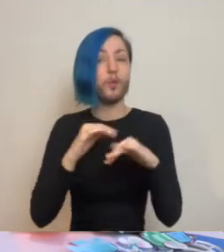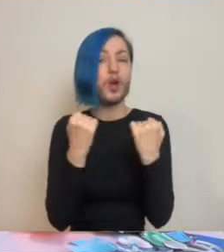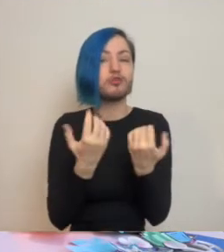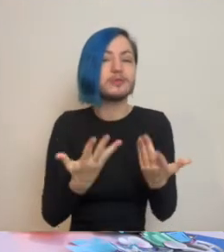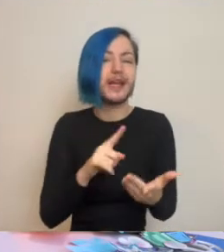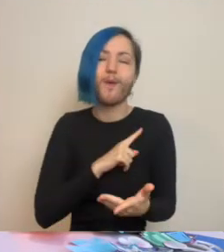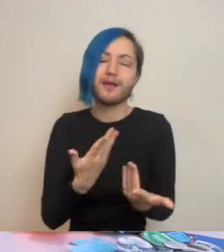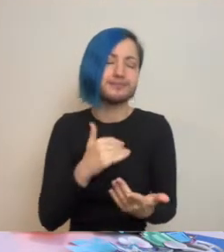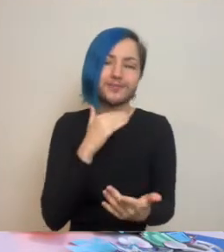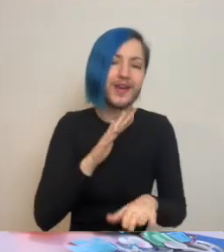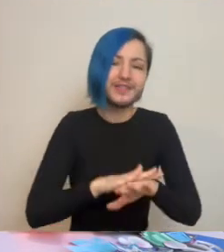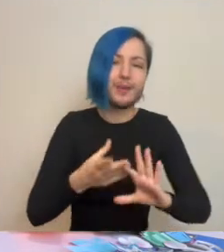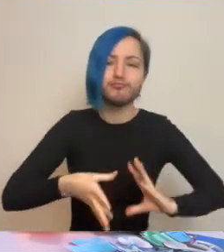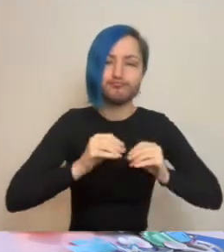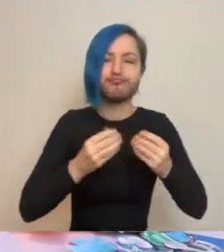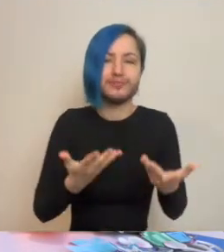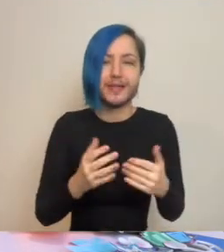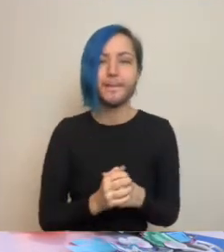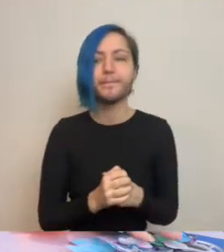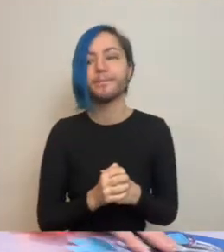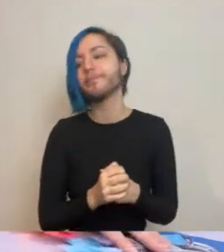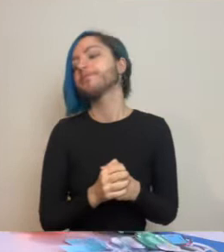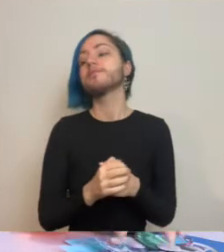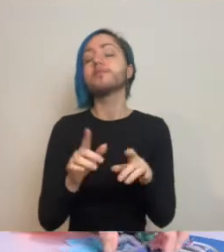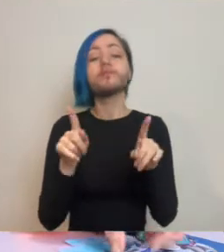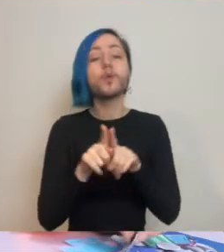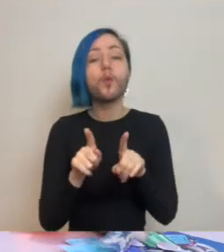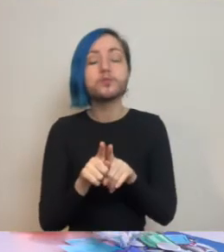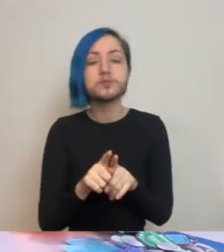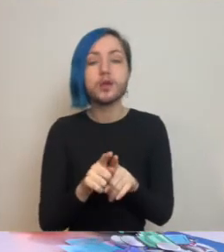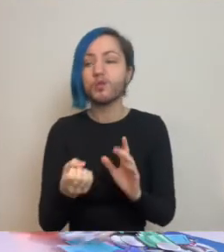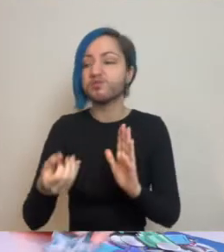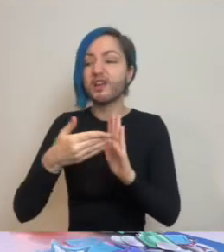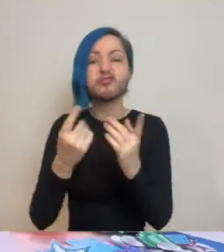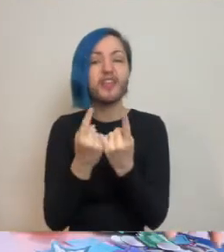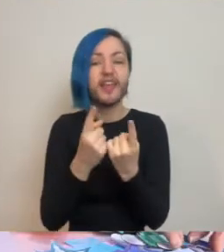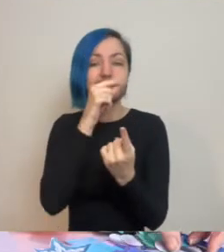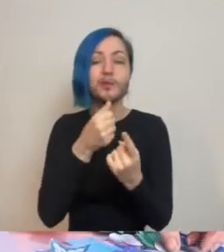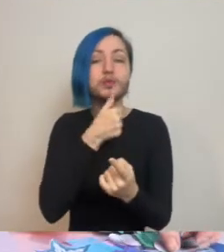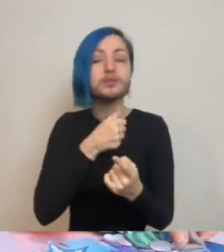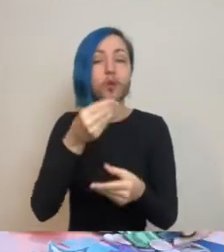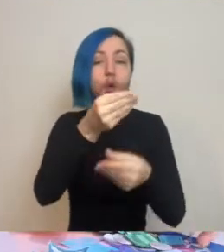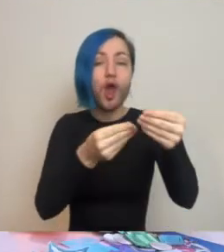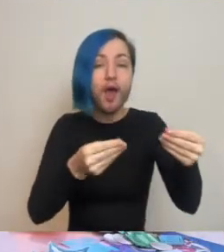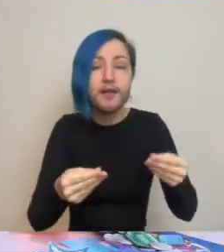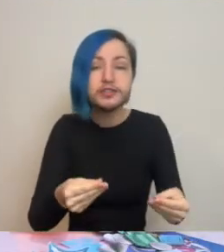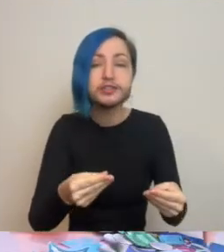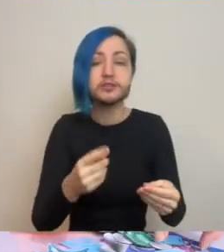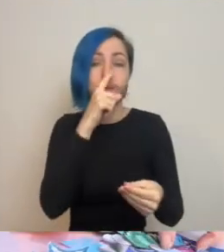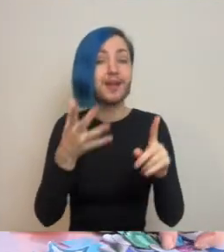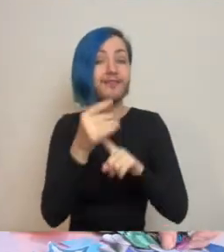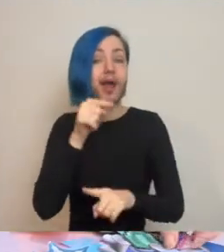don't have very much time to do these today. And I've also got some little elements to collage with. So these you can find in the